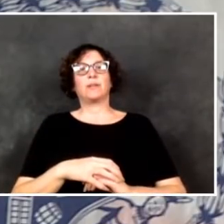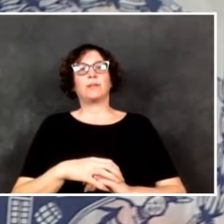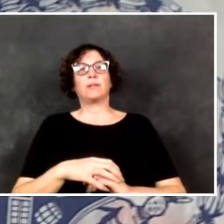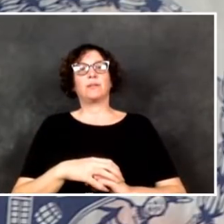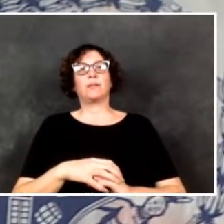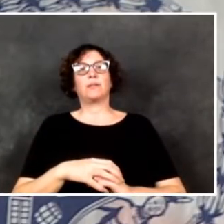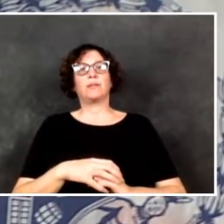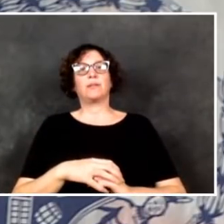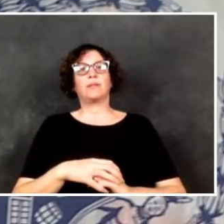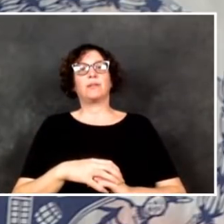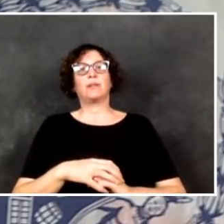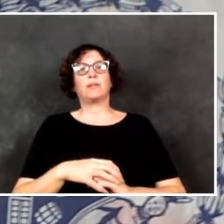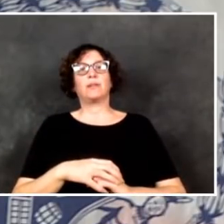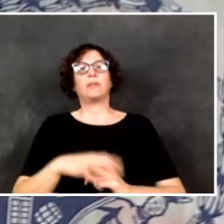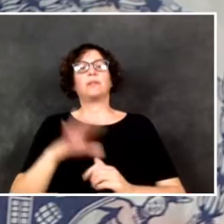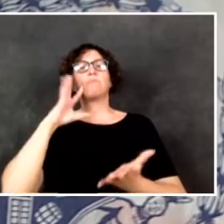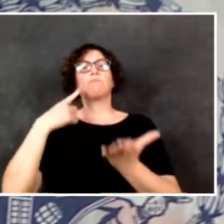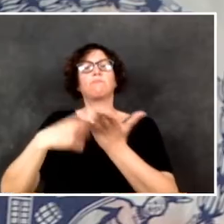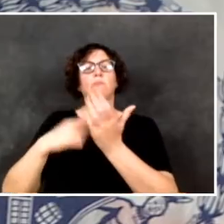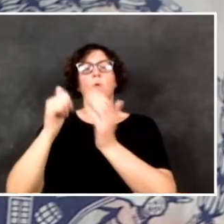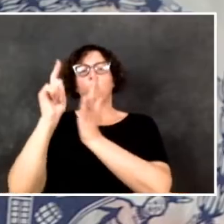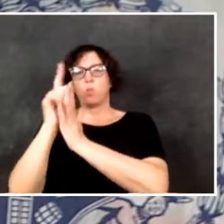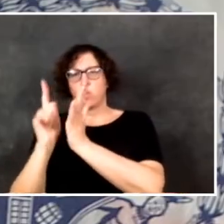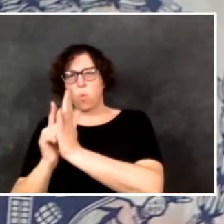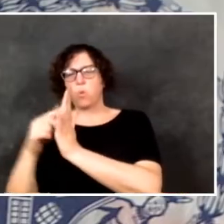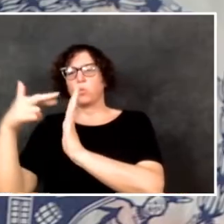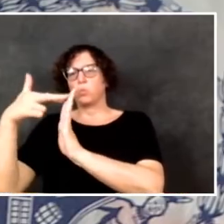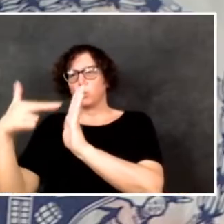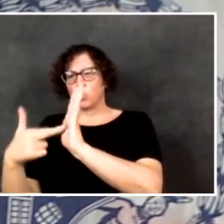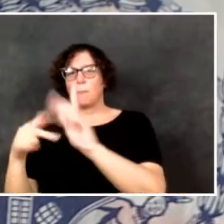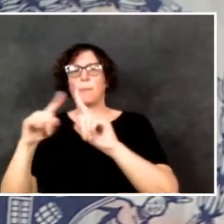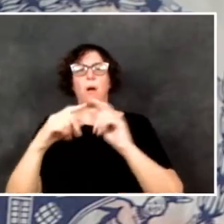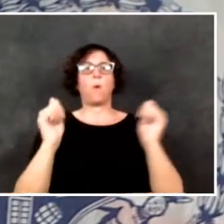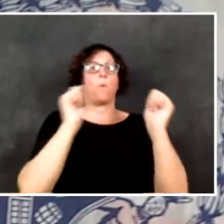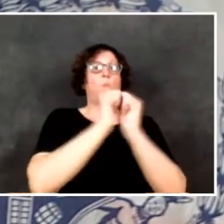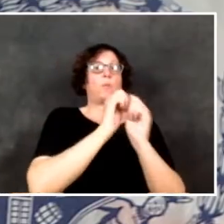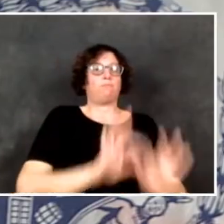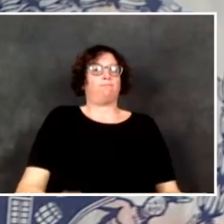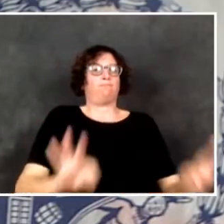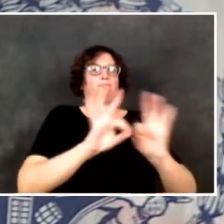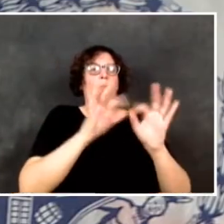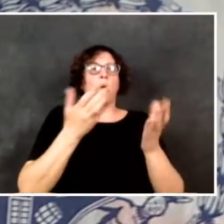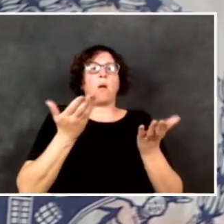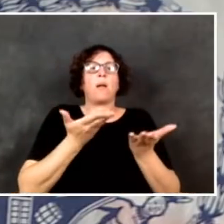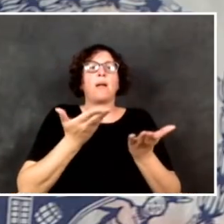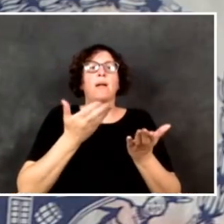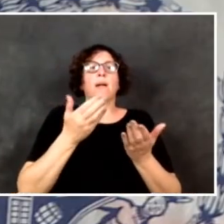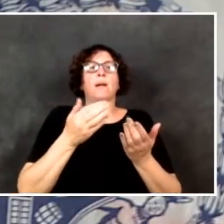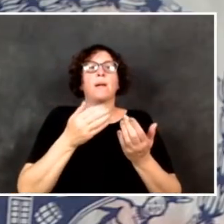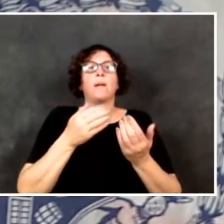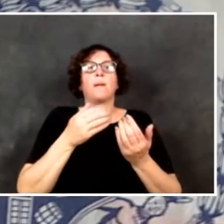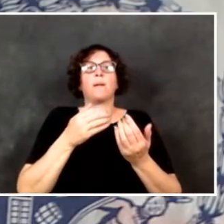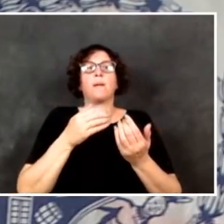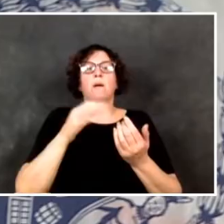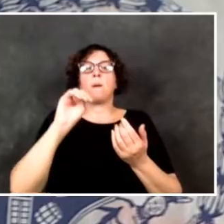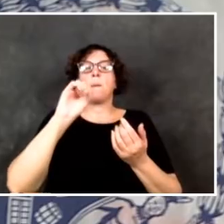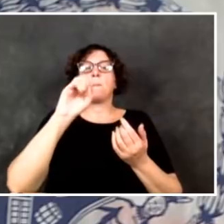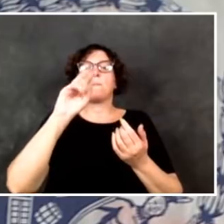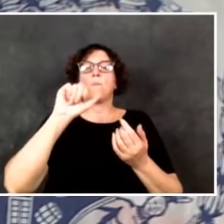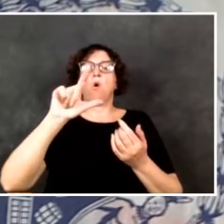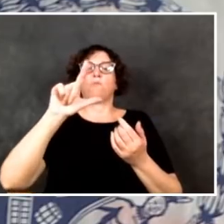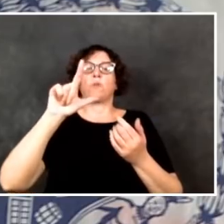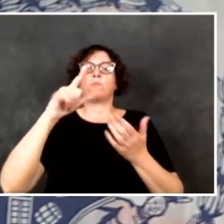but again, it's sort of the moral question. What's the right thing to do for our kids, our families, our parents, our educators,